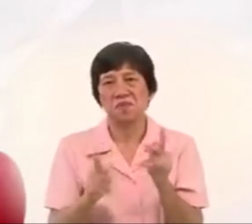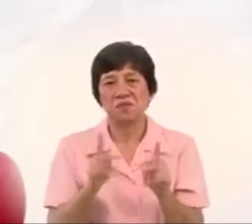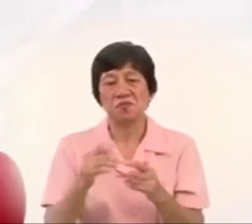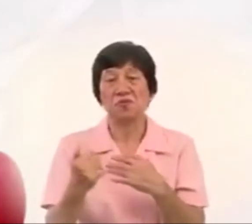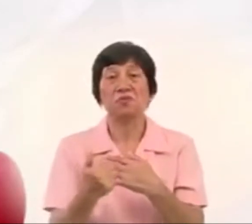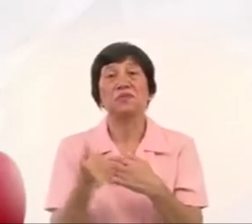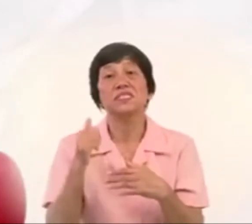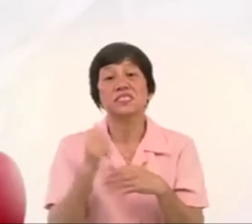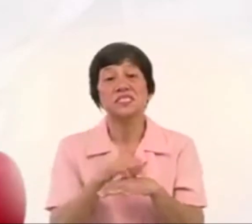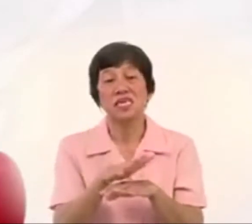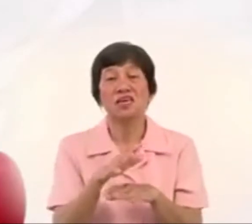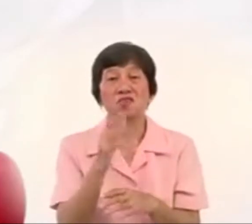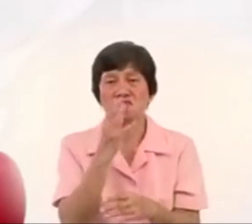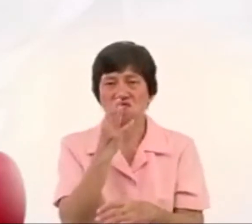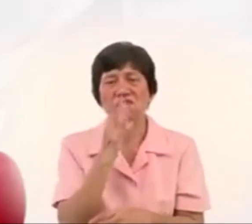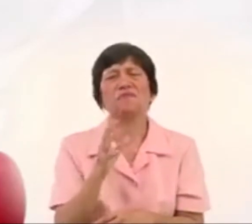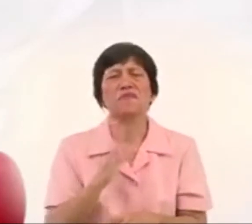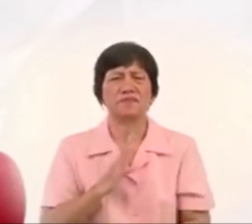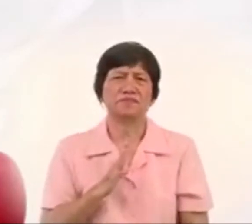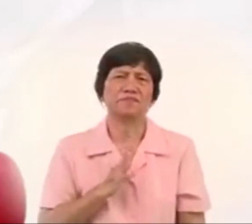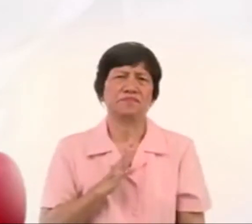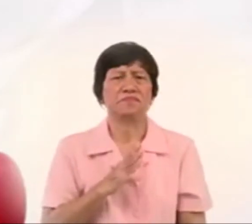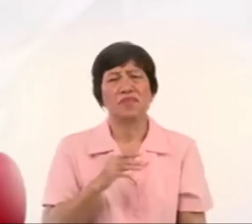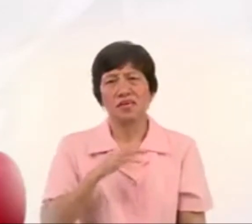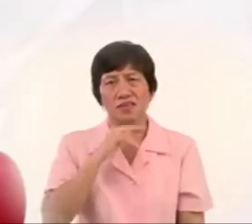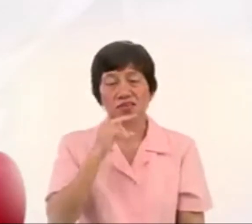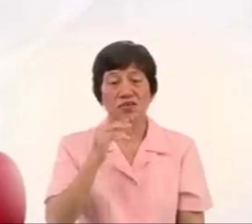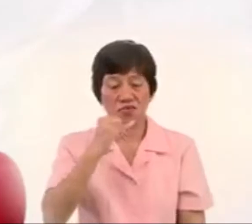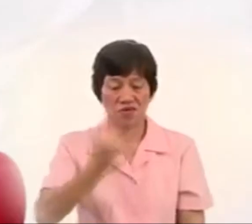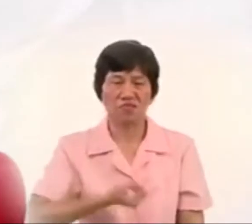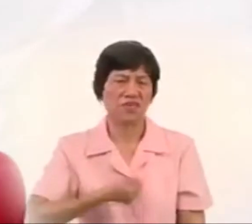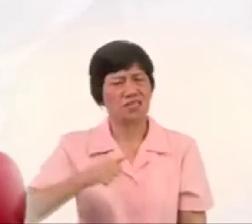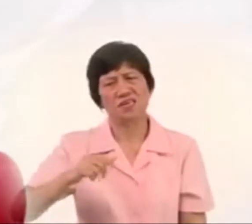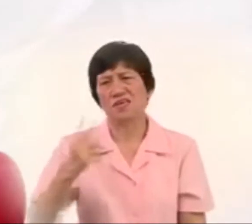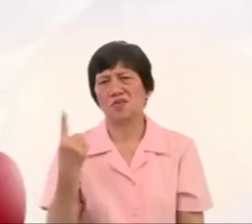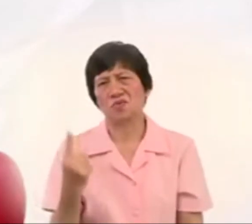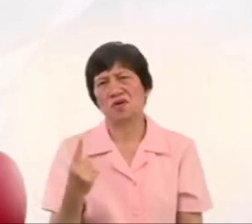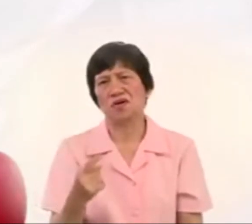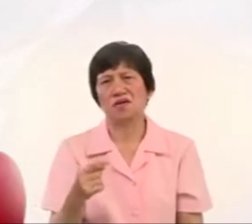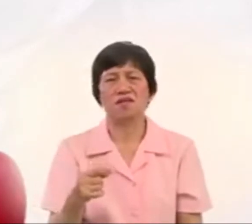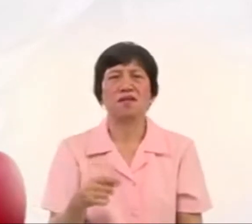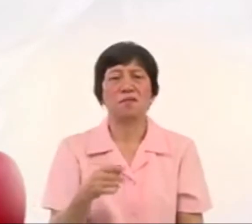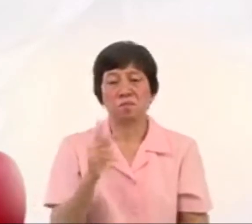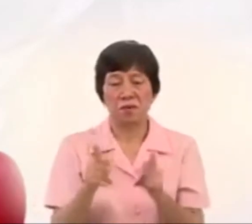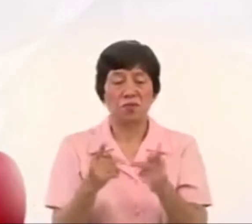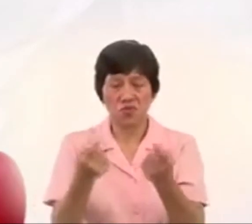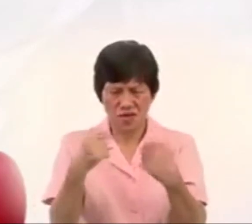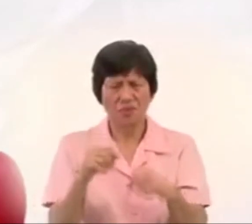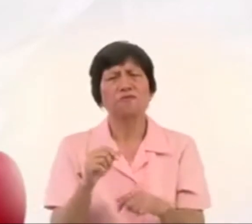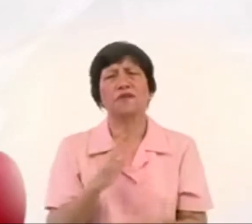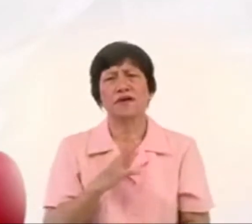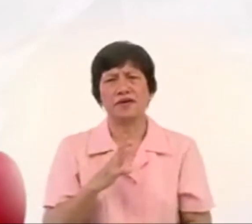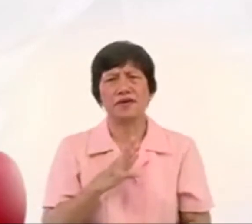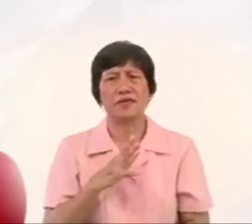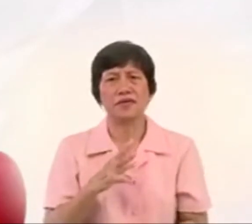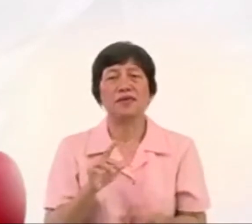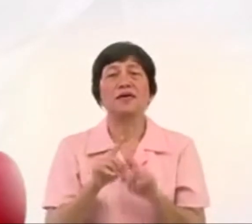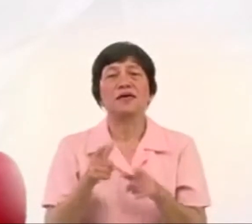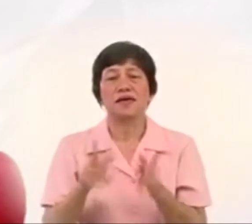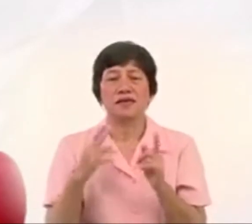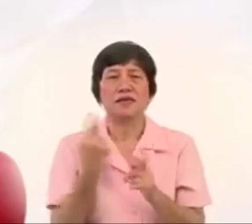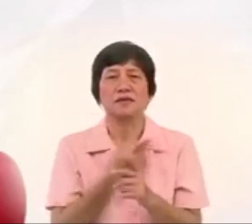people send food, okay. I did not invite anyone. If people come, okay. Let us be open to